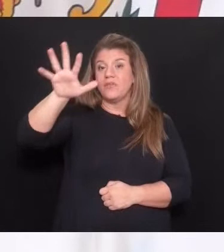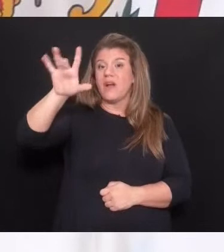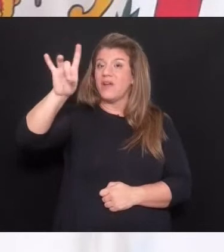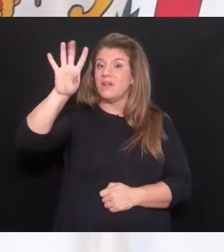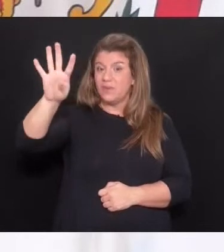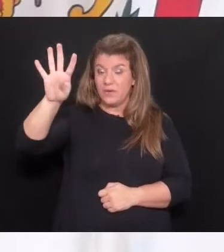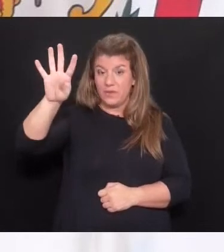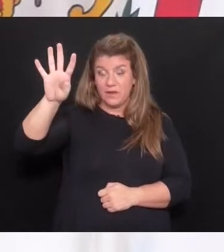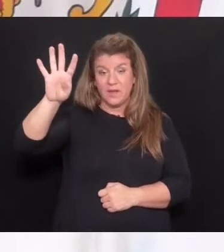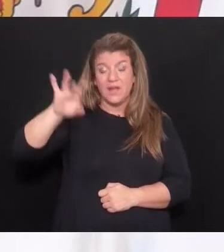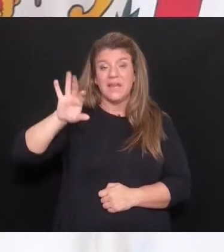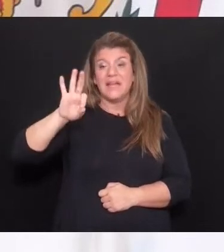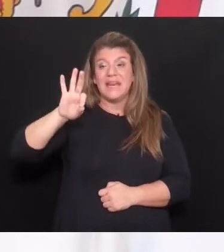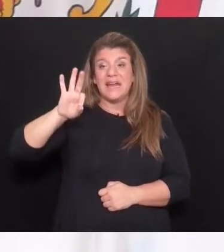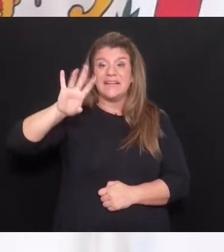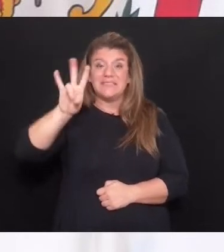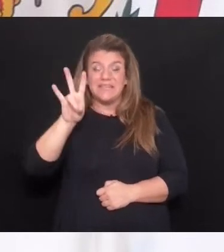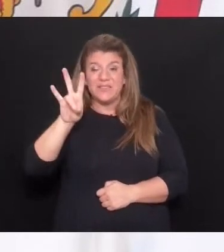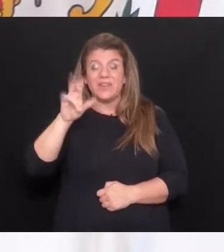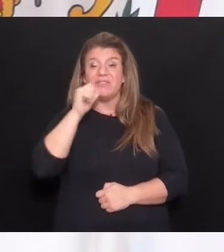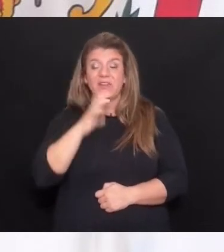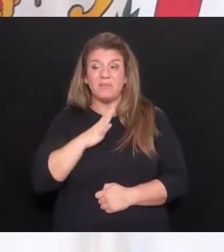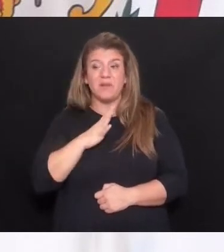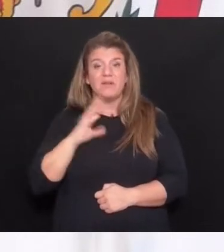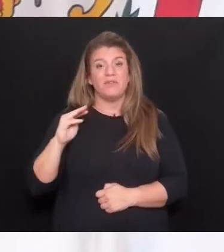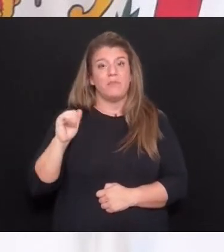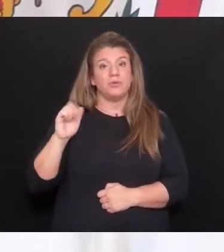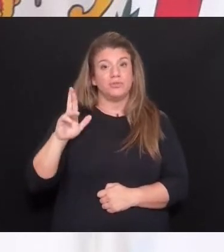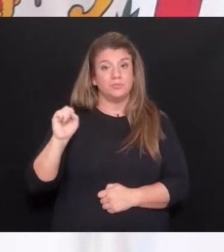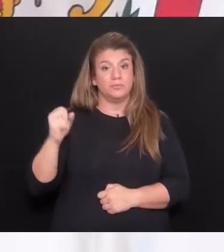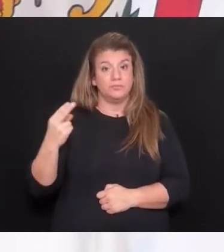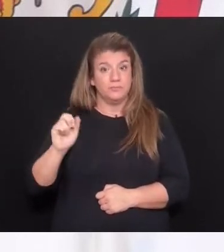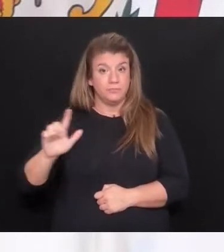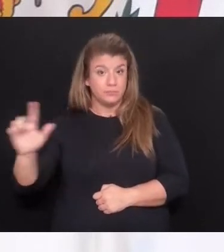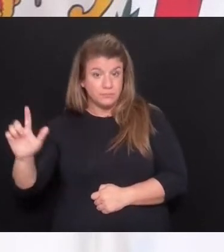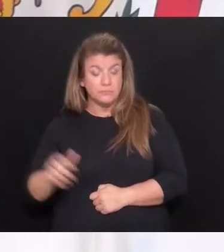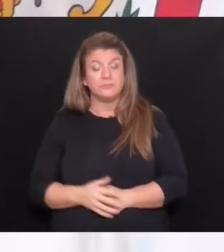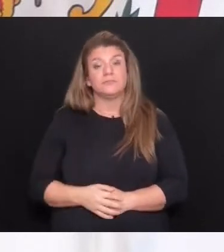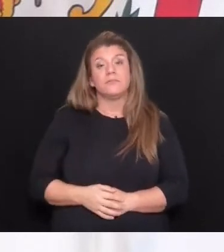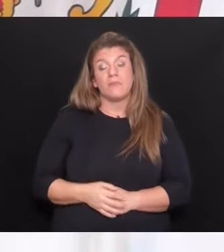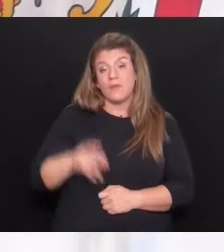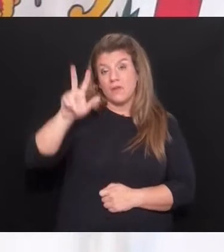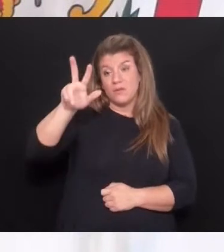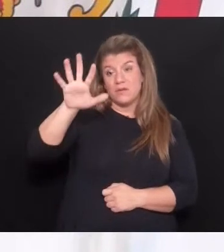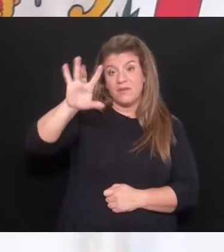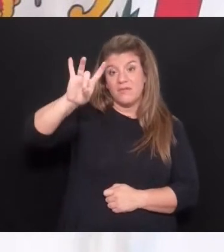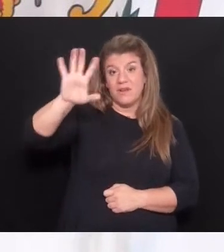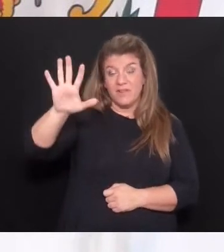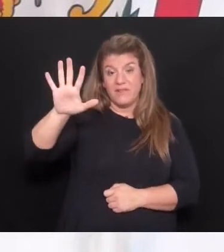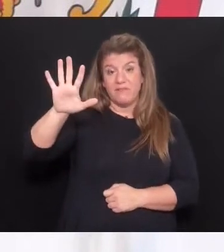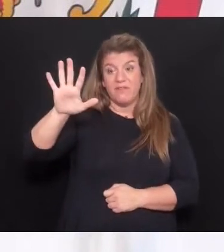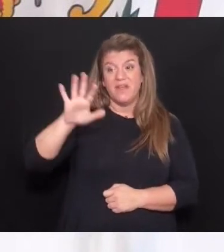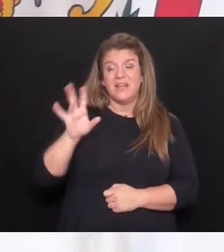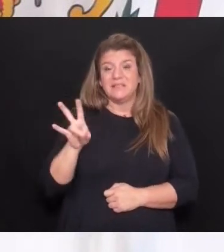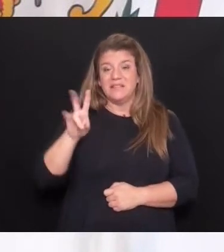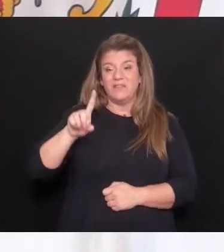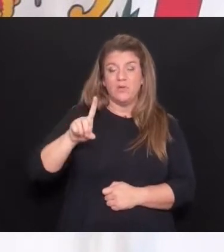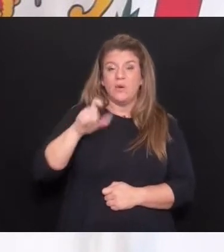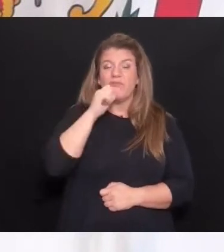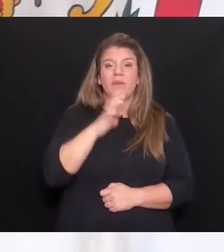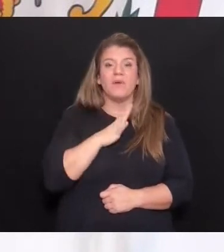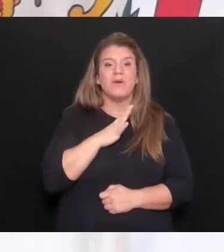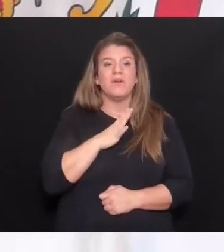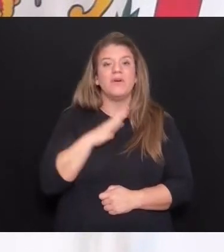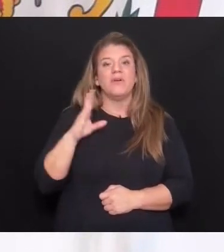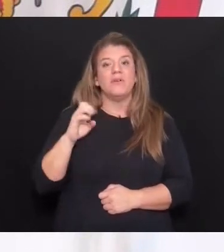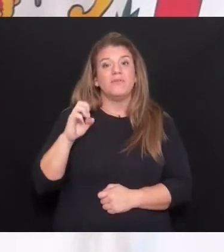3,584th death, a 97-year-old female from Marshall County. The 3,585th death, a 71-year-old female